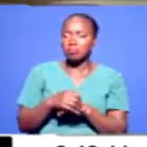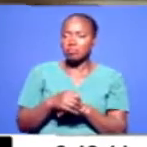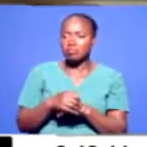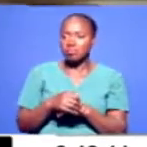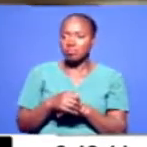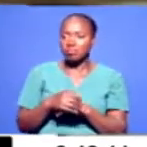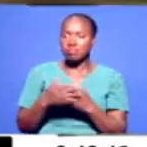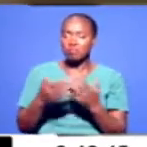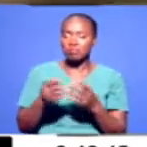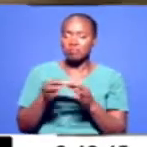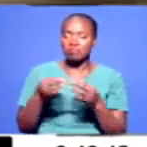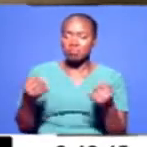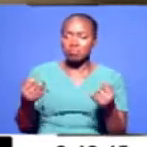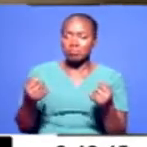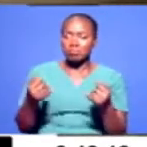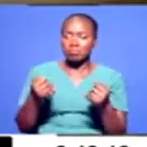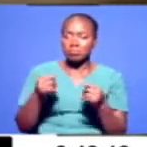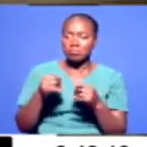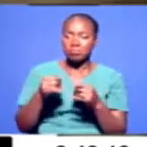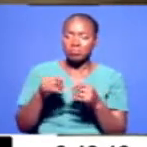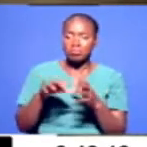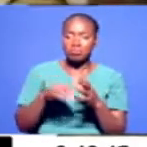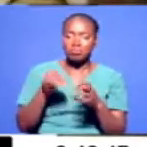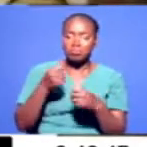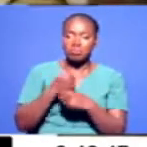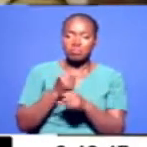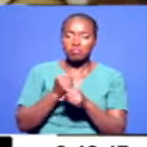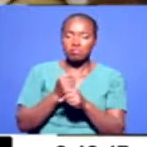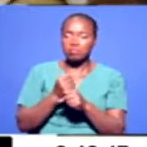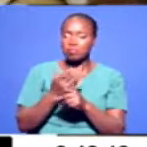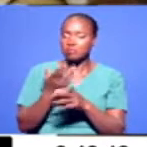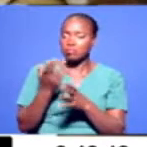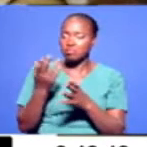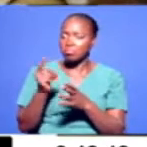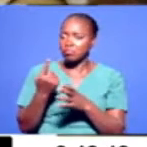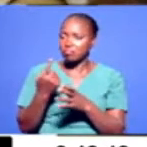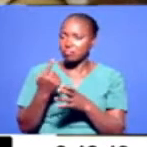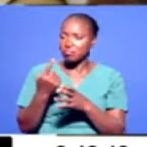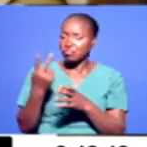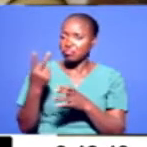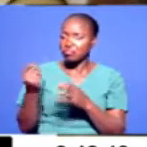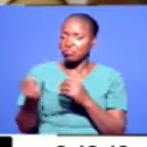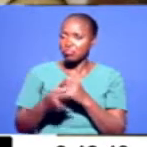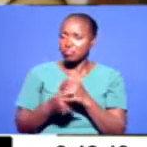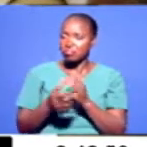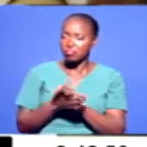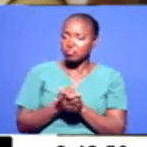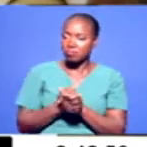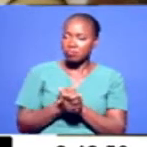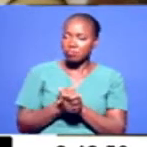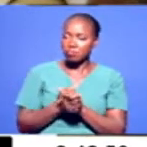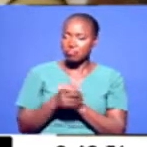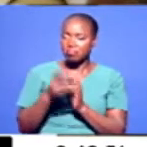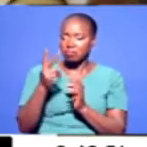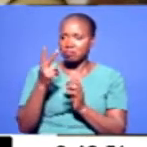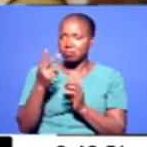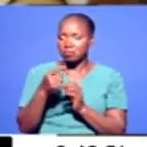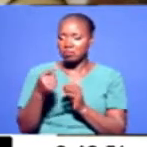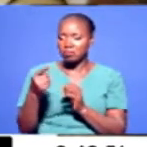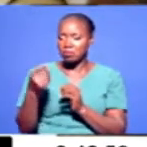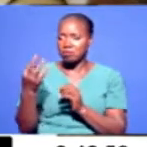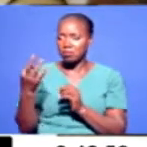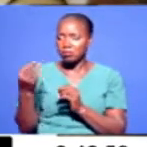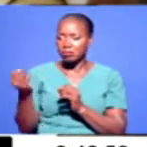long does one take to craft a guitar? It's about 2 months, 2 to 3 months for an acoustic